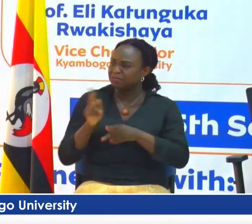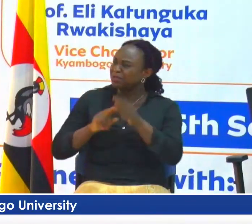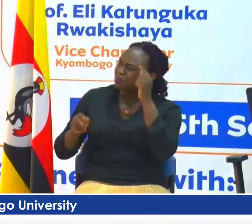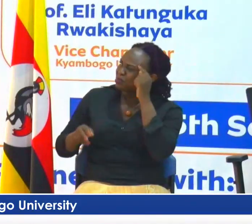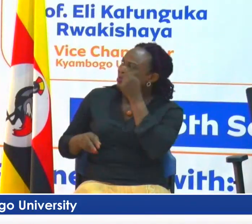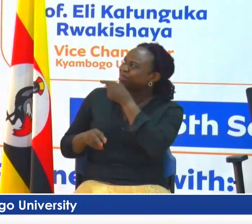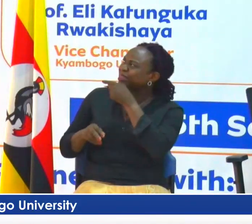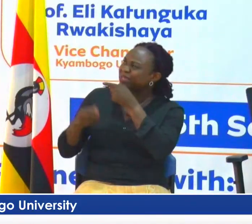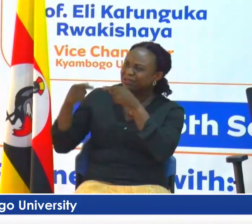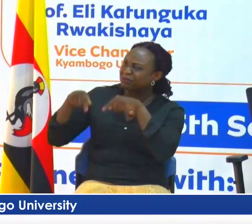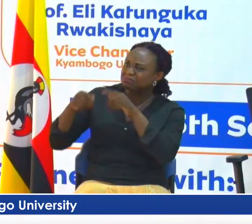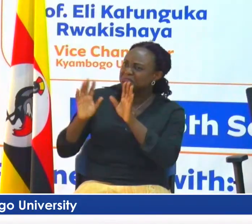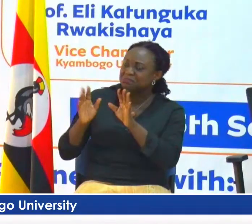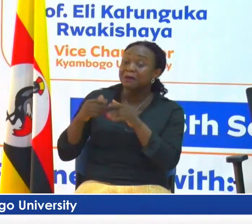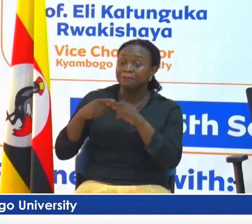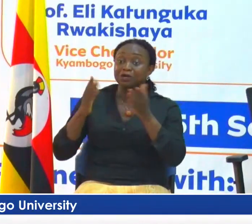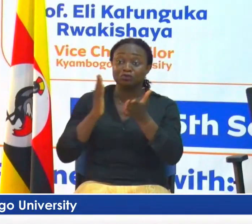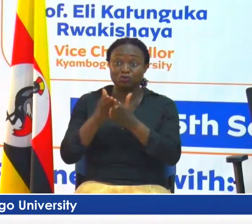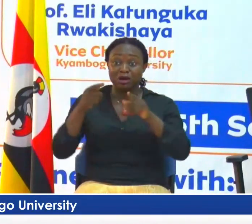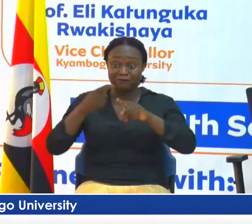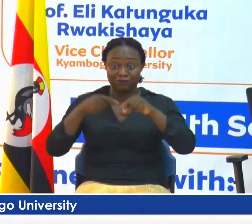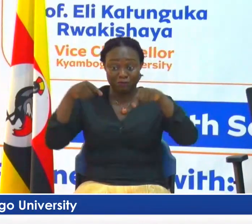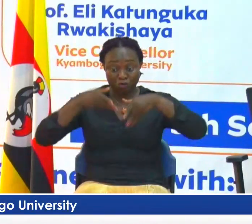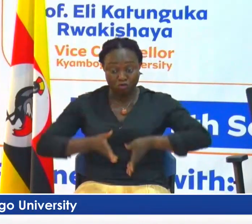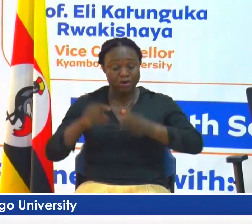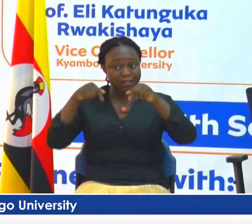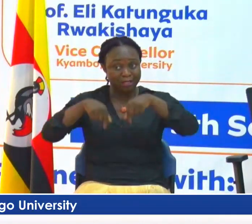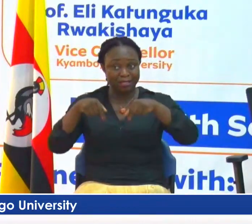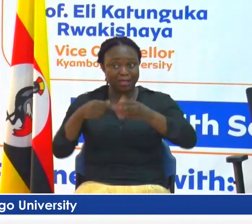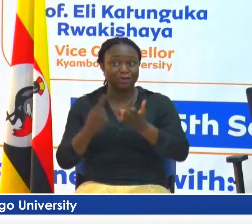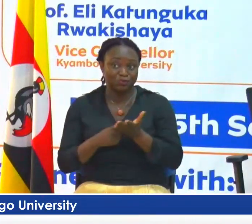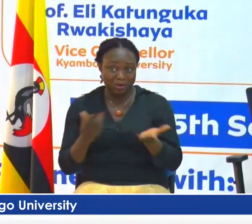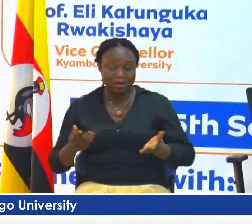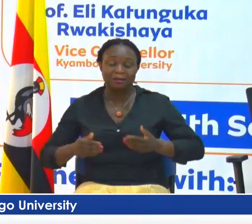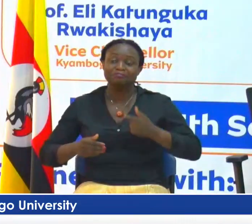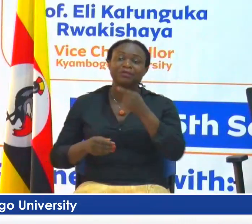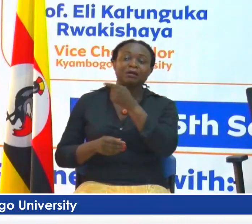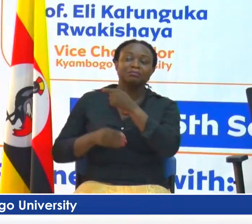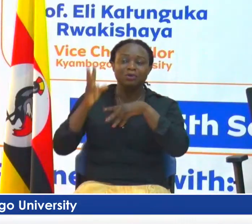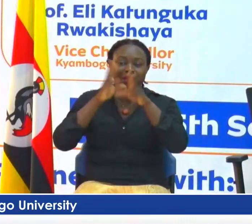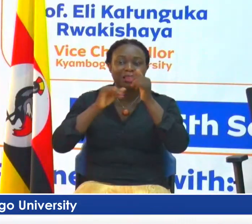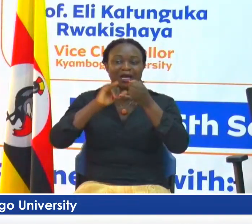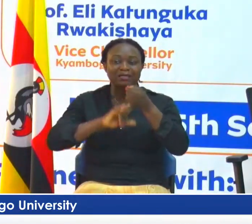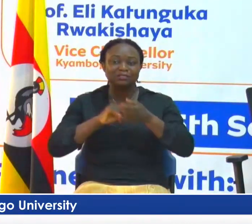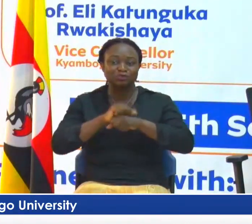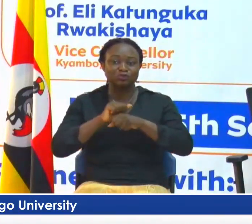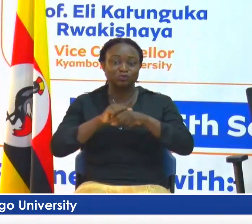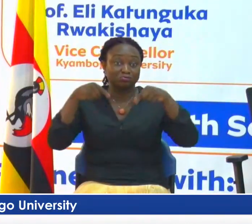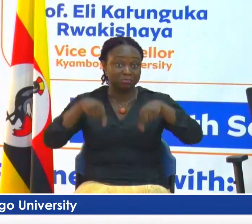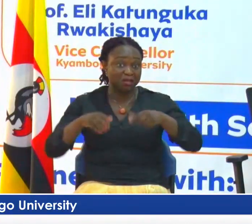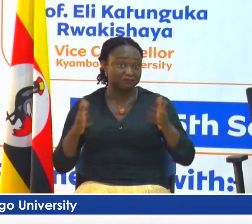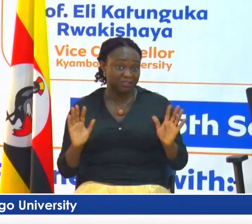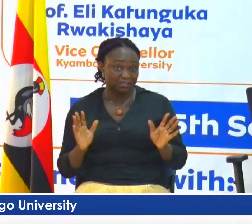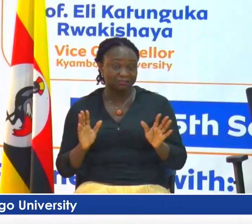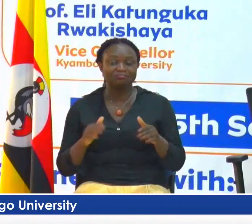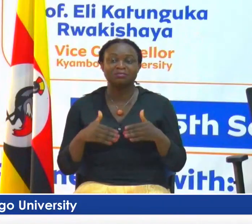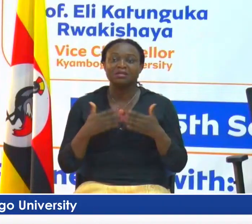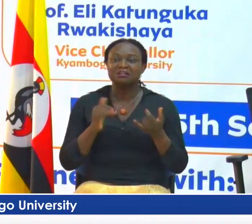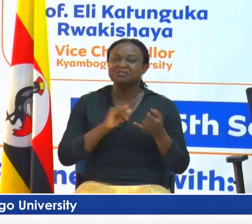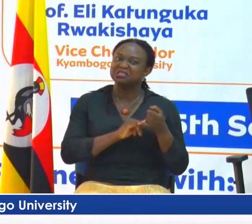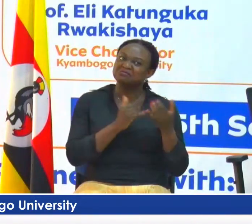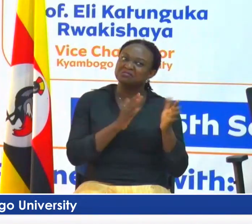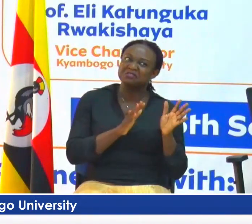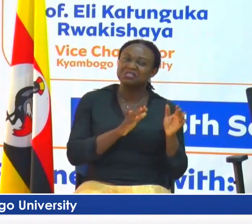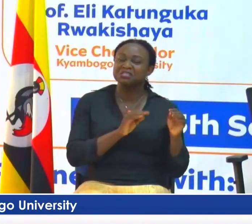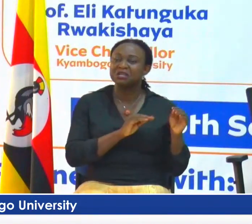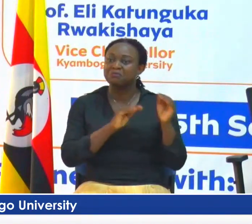me other things, but I'm Ugandan for starters. I finished my high school from here, and then after my high school,